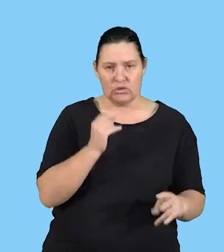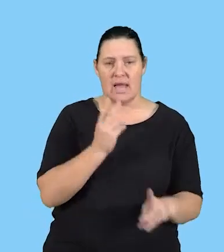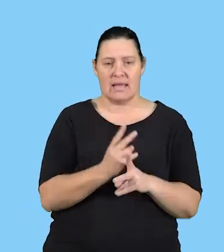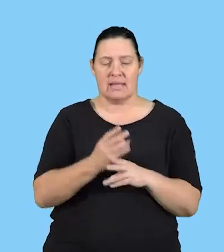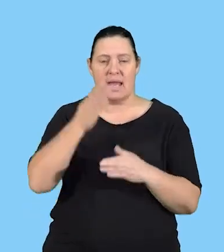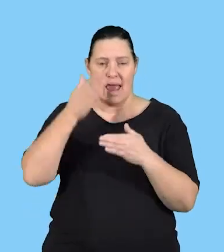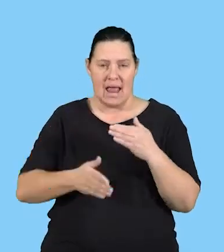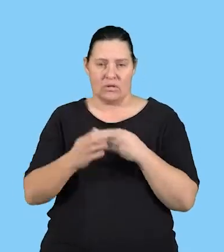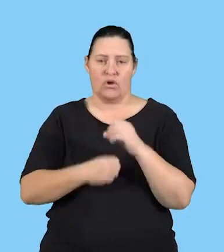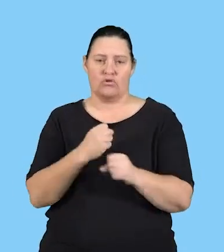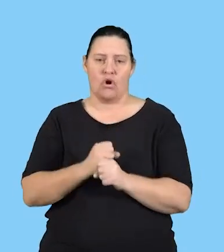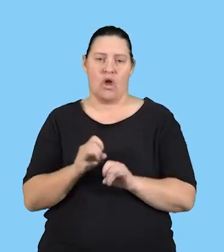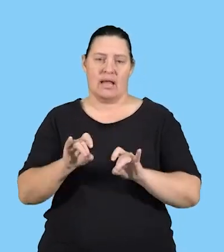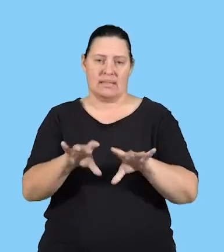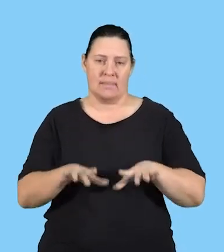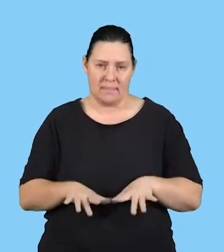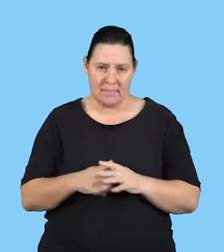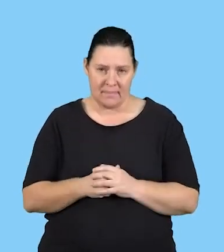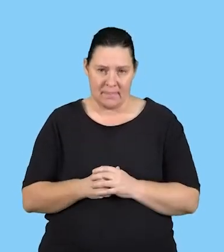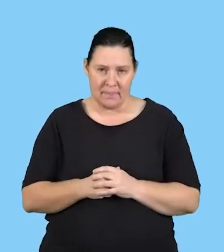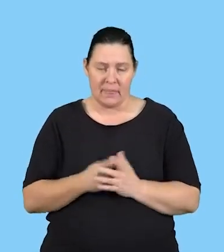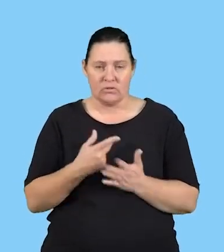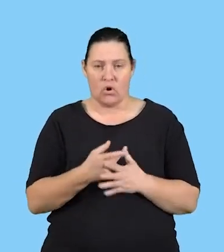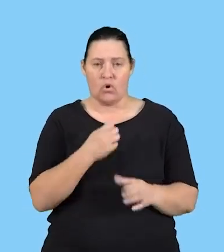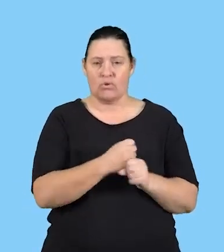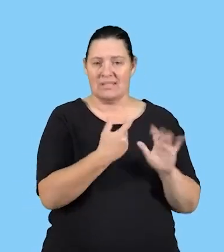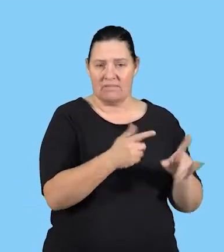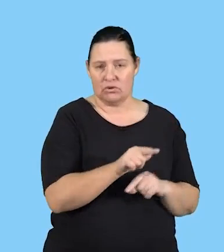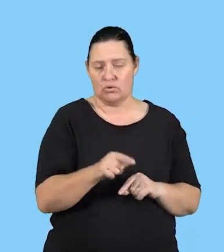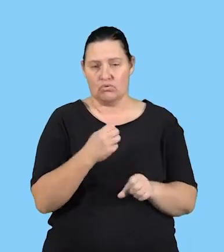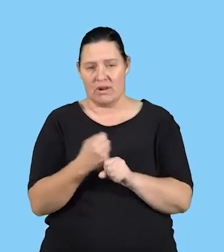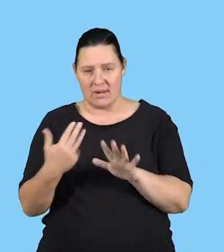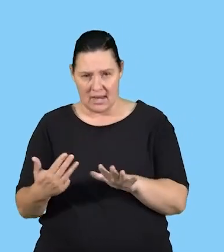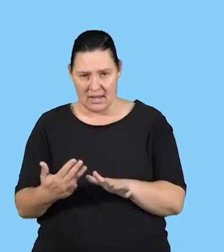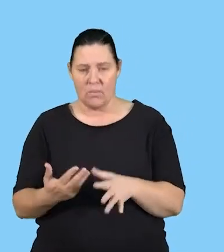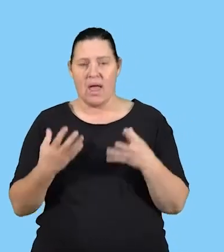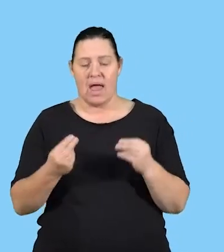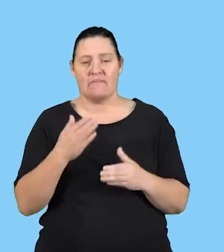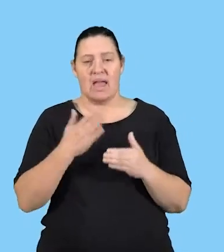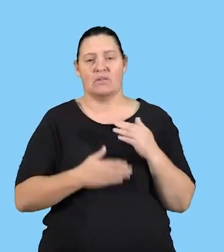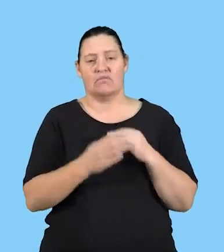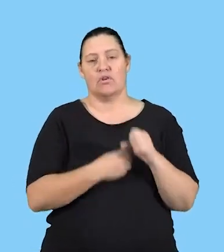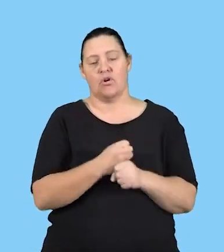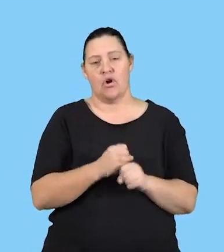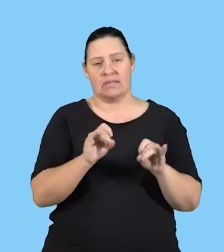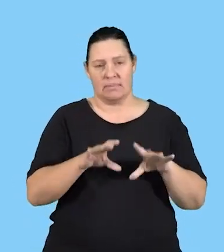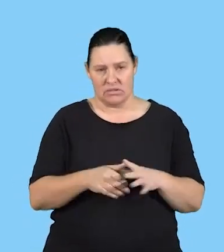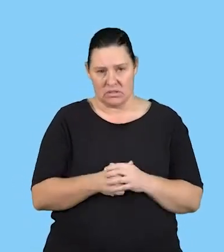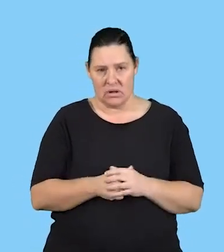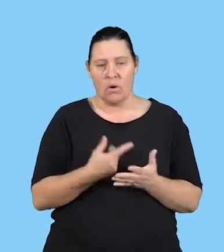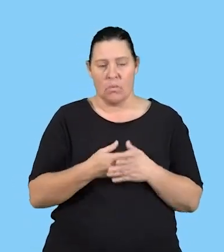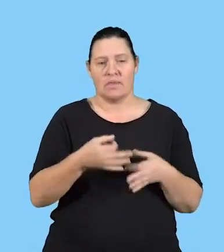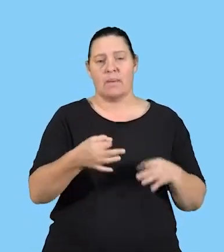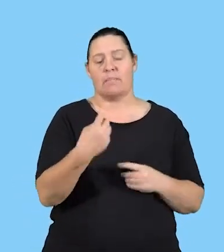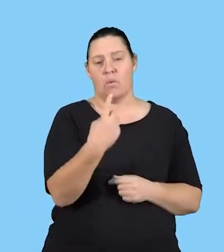year examinations. So from grade 7 to grade 9, we're going to have end of the year examination with paper